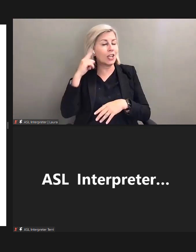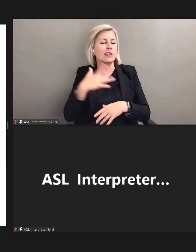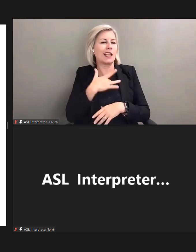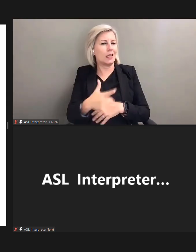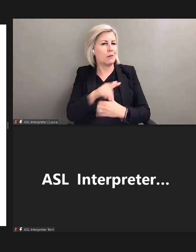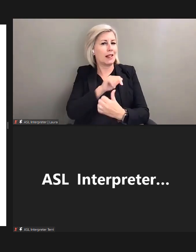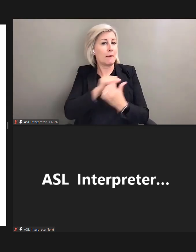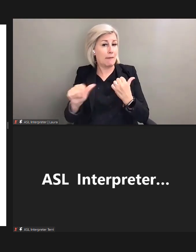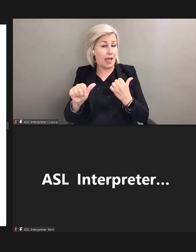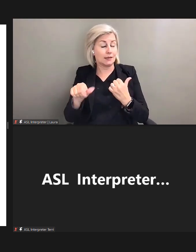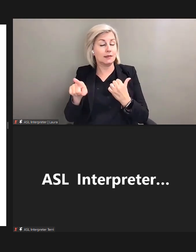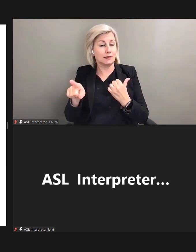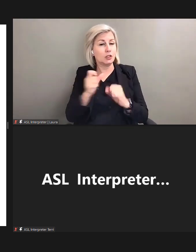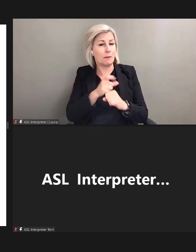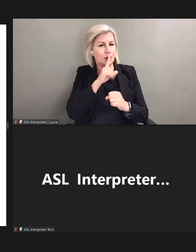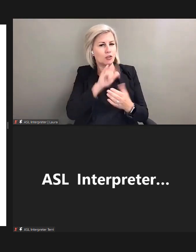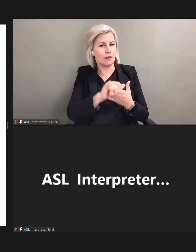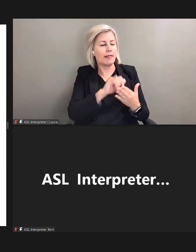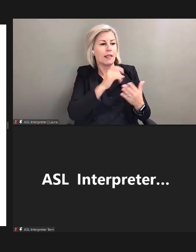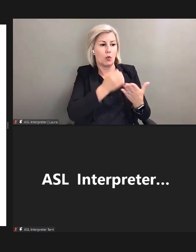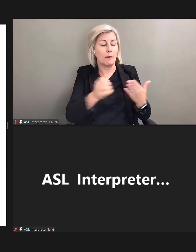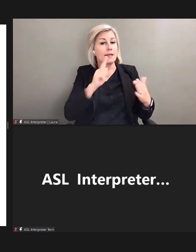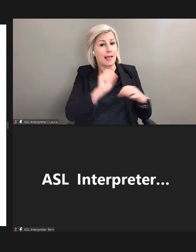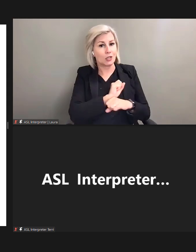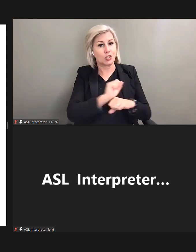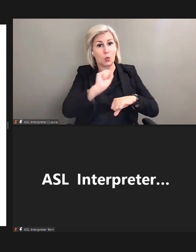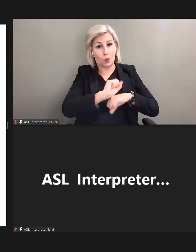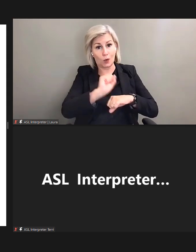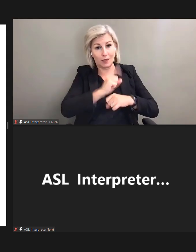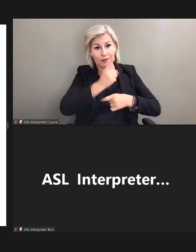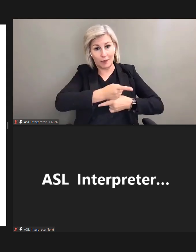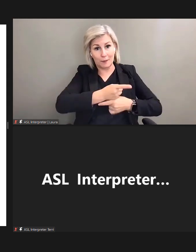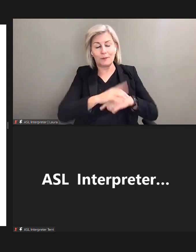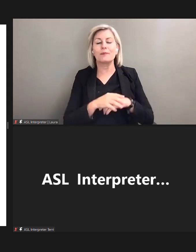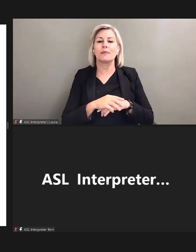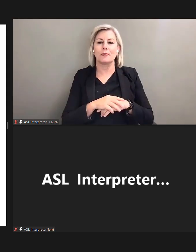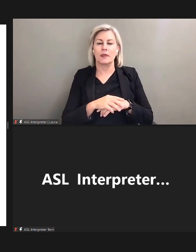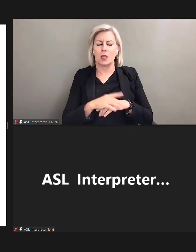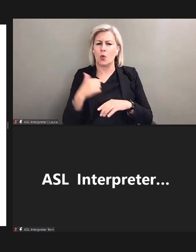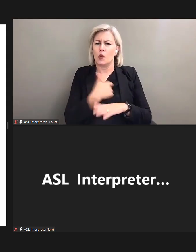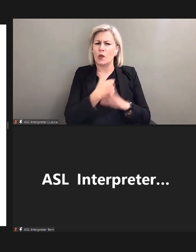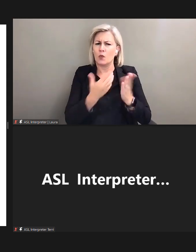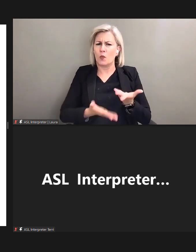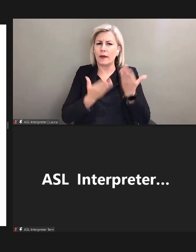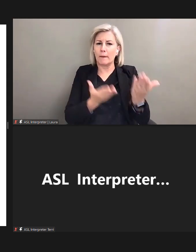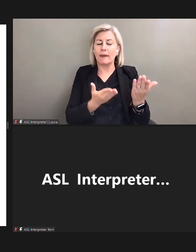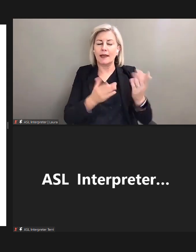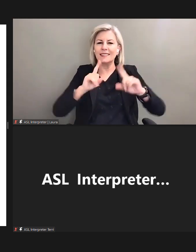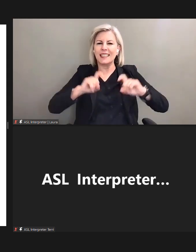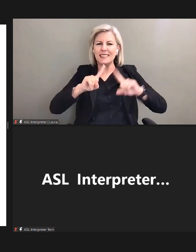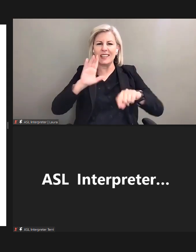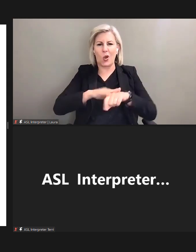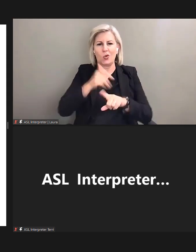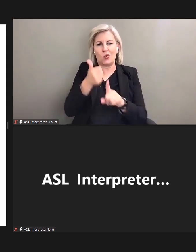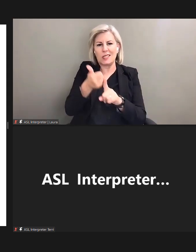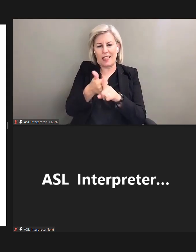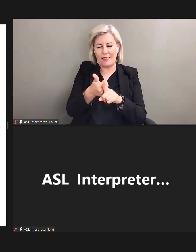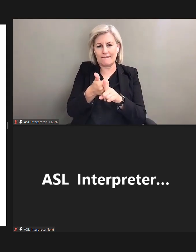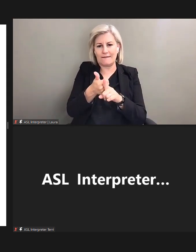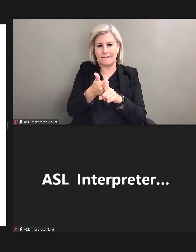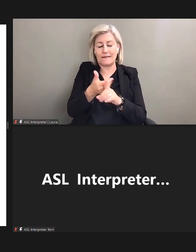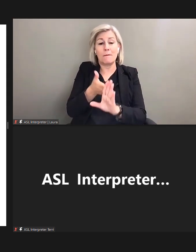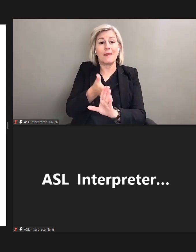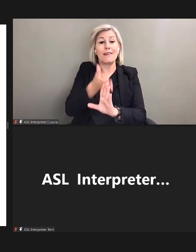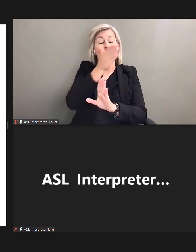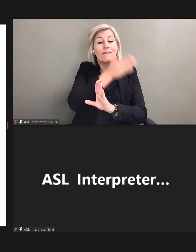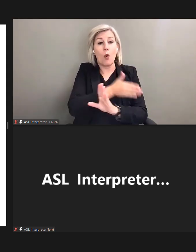pass, so that you're sure the equipment is working properly. In fact, we recommend testing the equipment on yourself prior